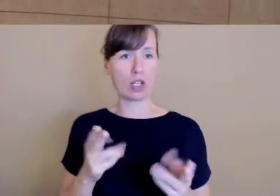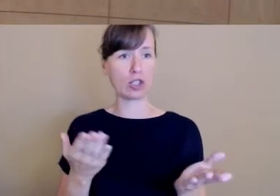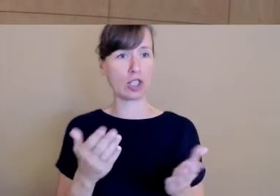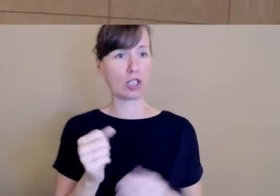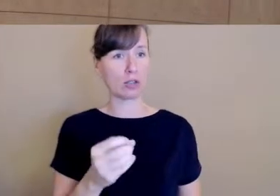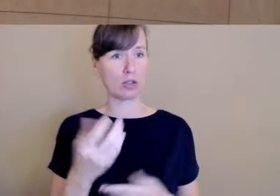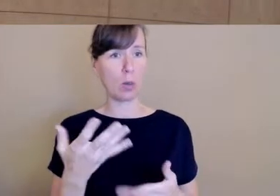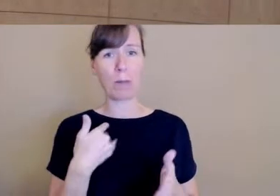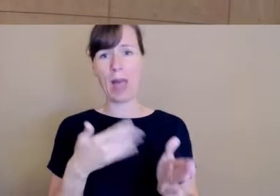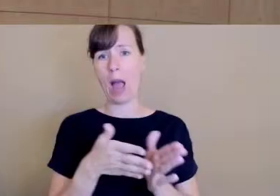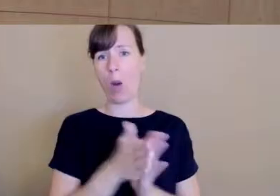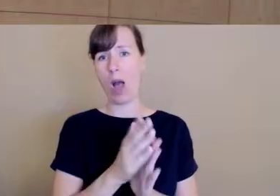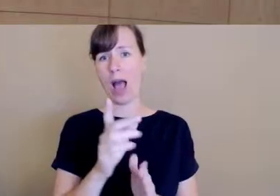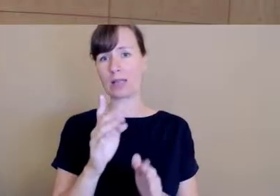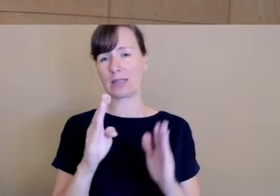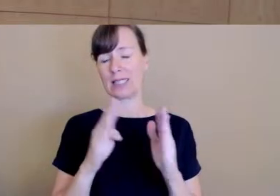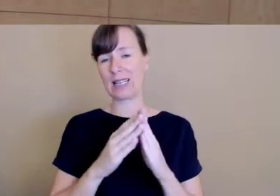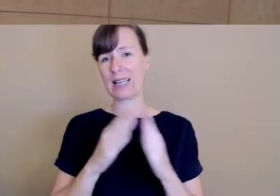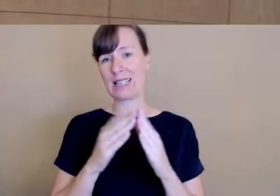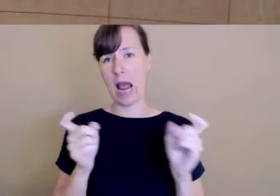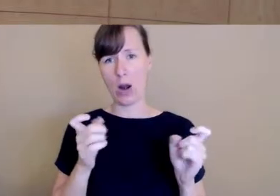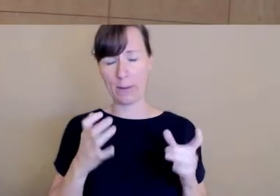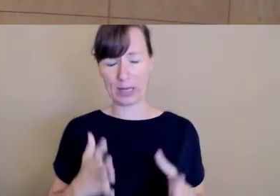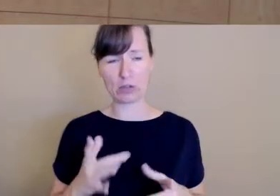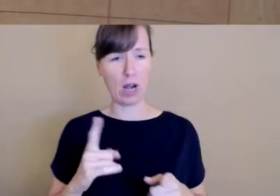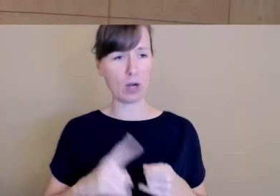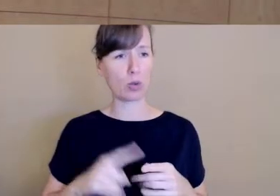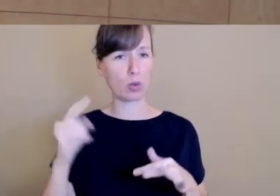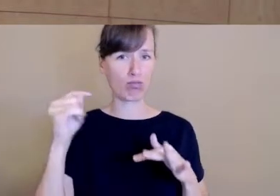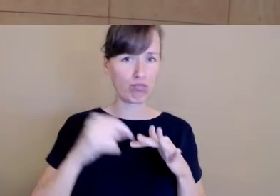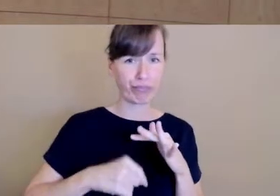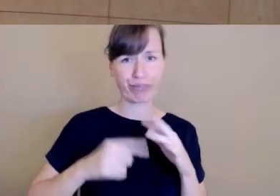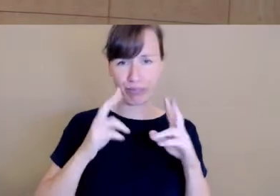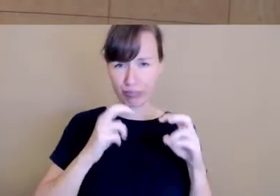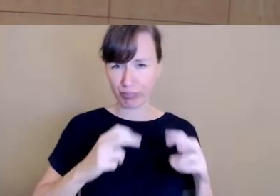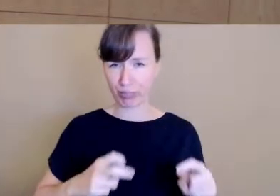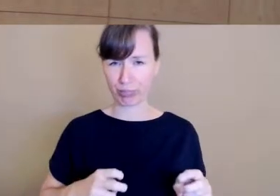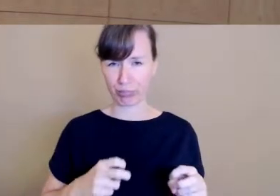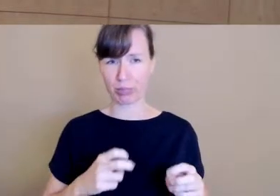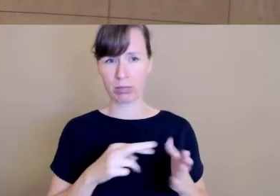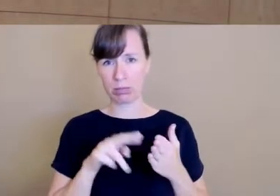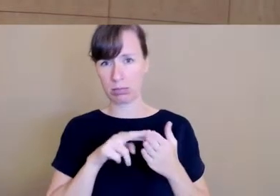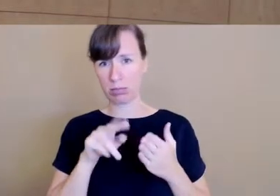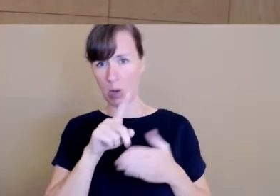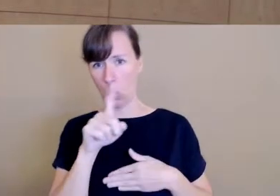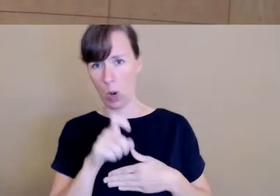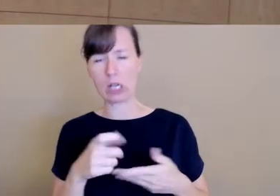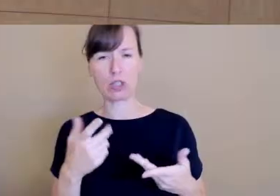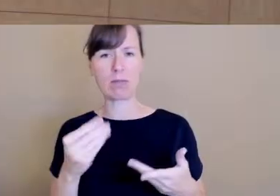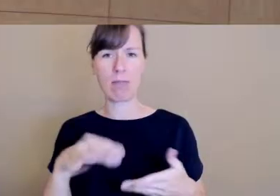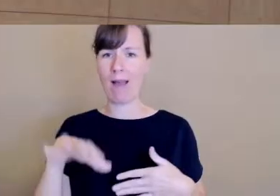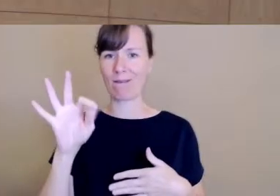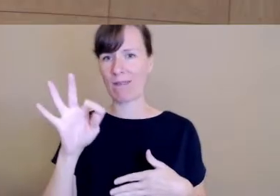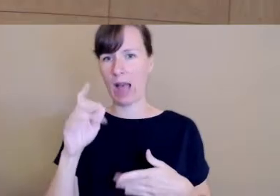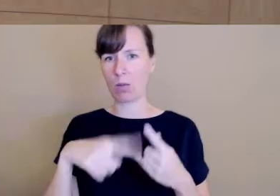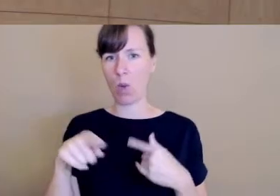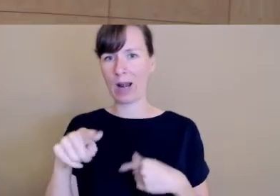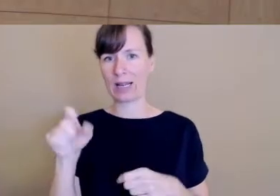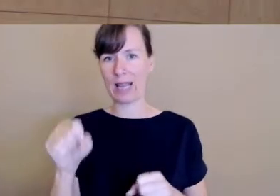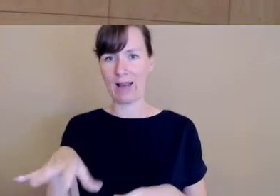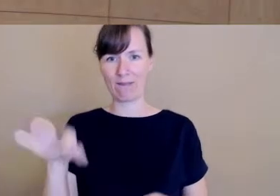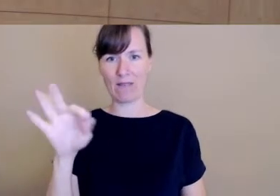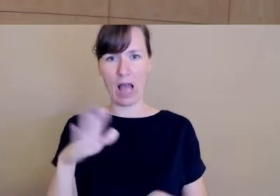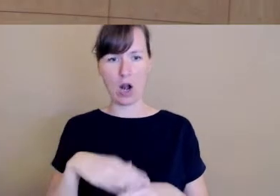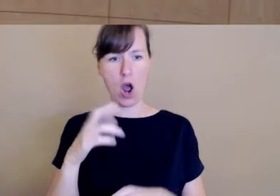town administrator to do a deep dive on the question and find out what he can find out on